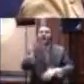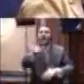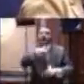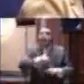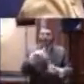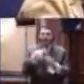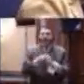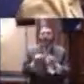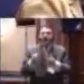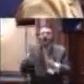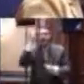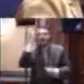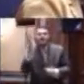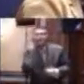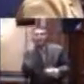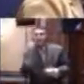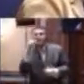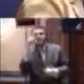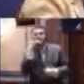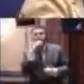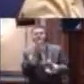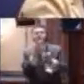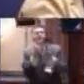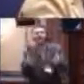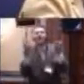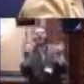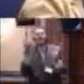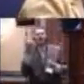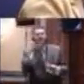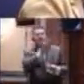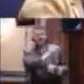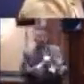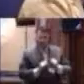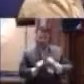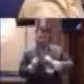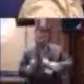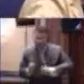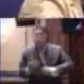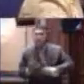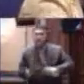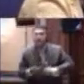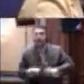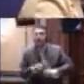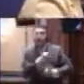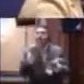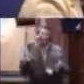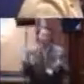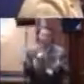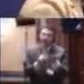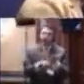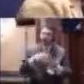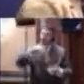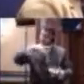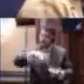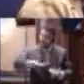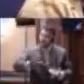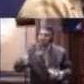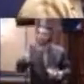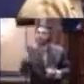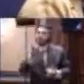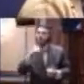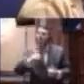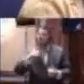women themselves wanted to ensure that the voice of women would not be left out of the new